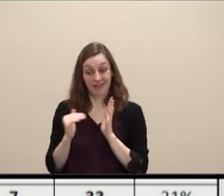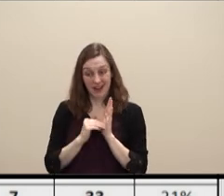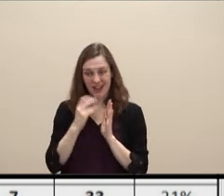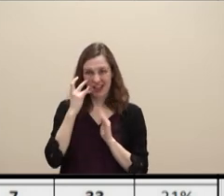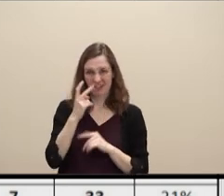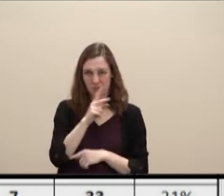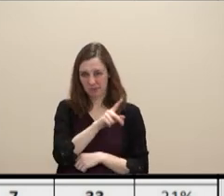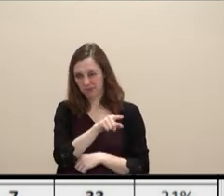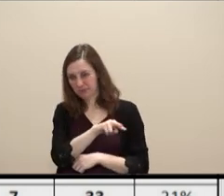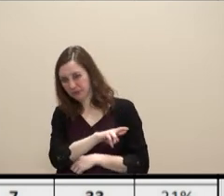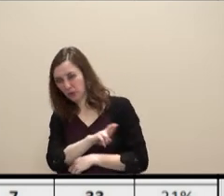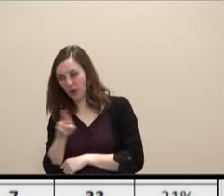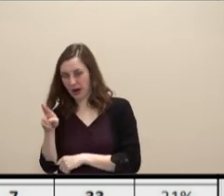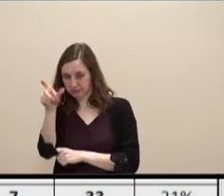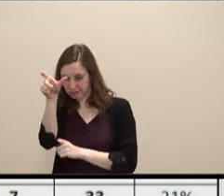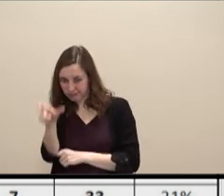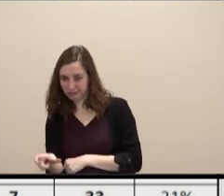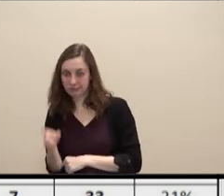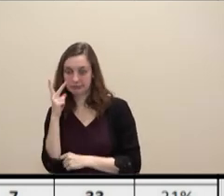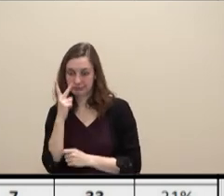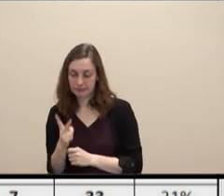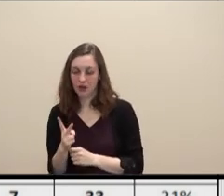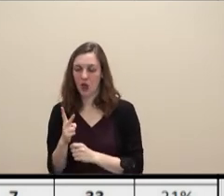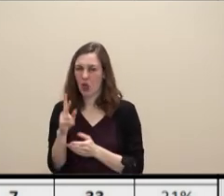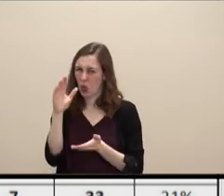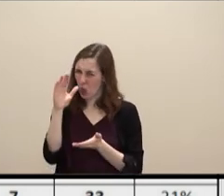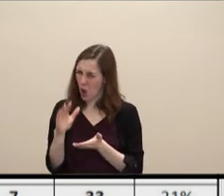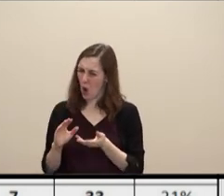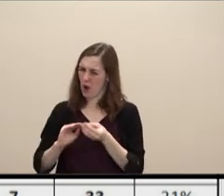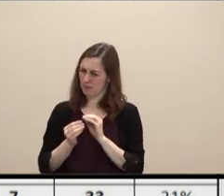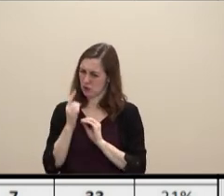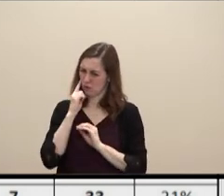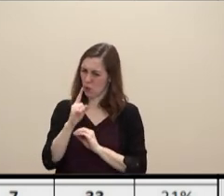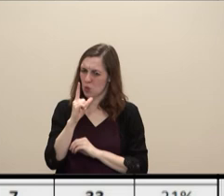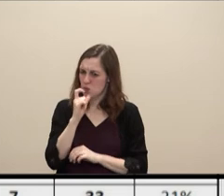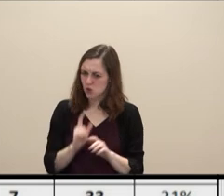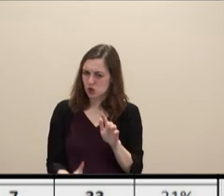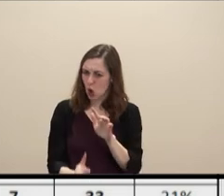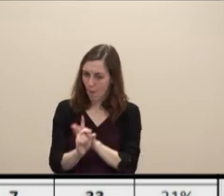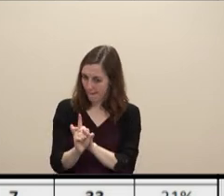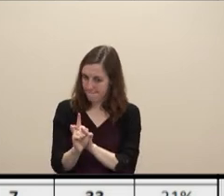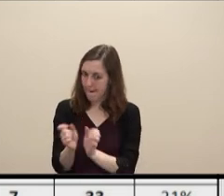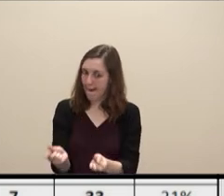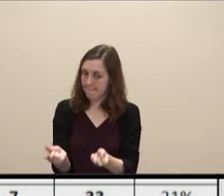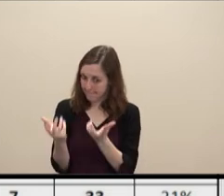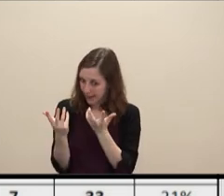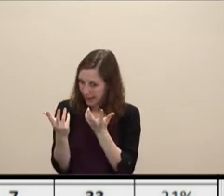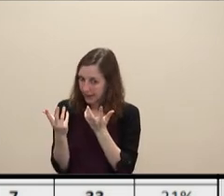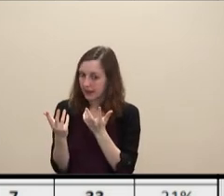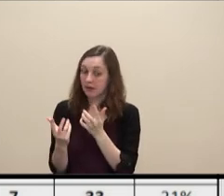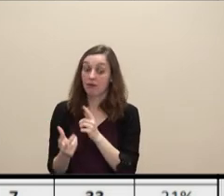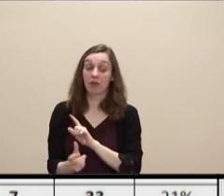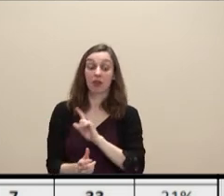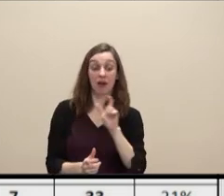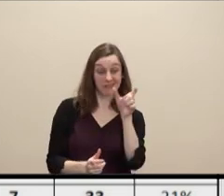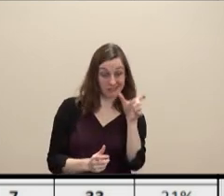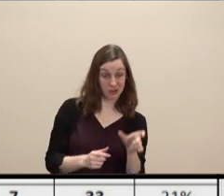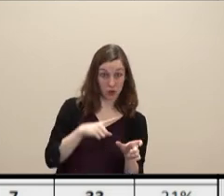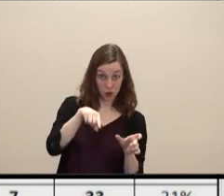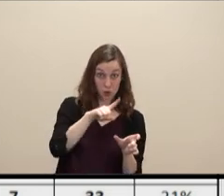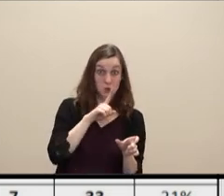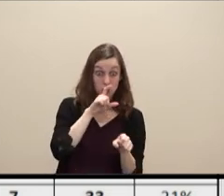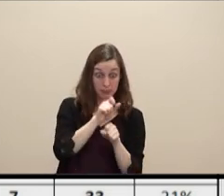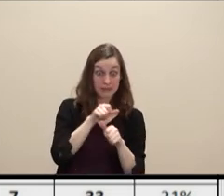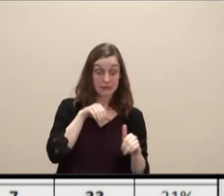the way to the right, you'll see low numbers for students showing up to even take the test. And then on the left of those who did come to take